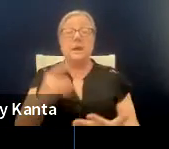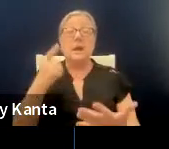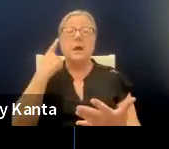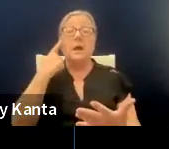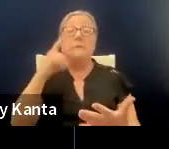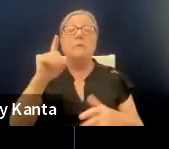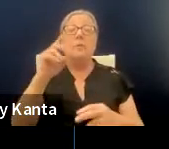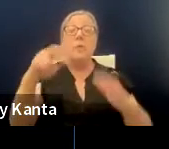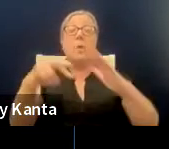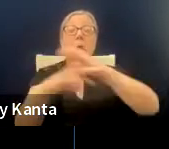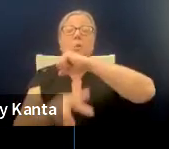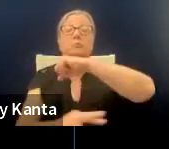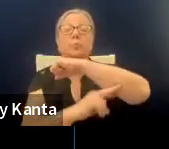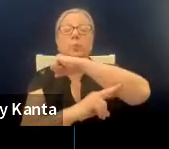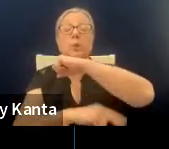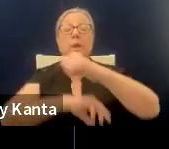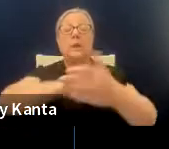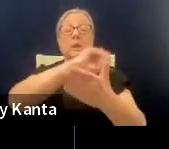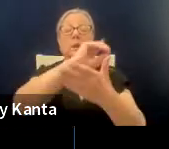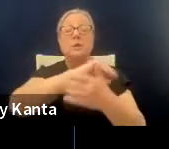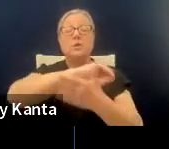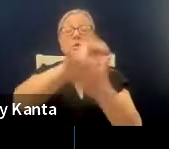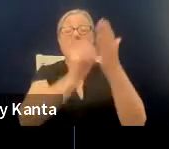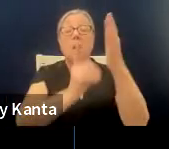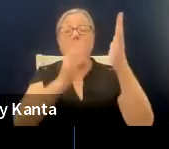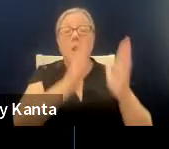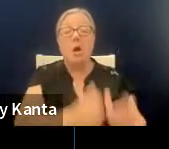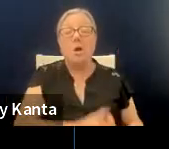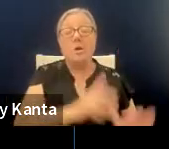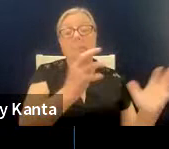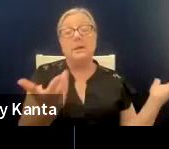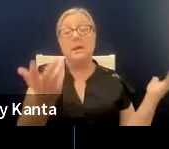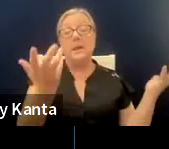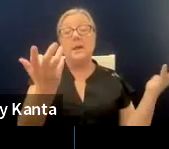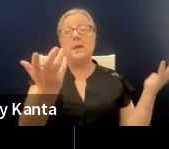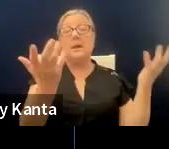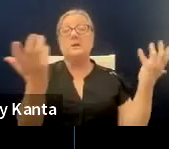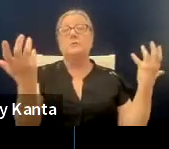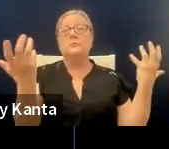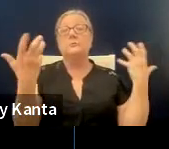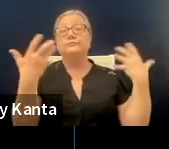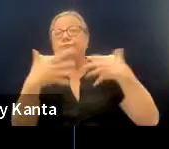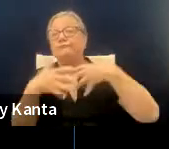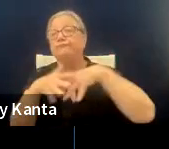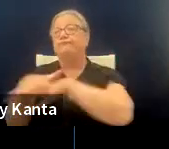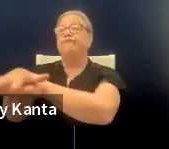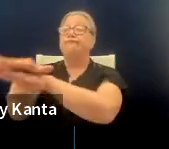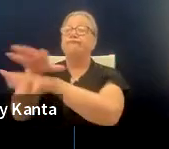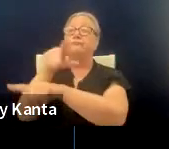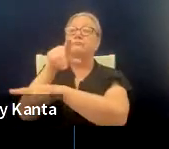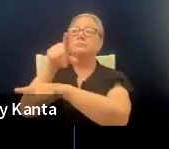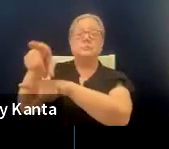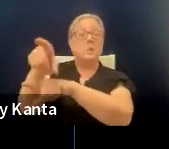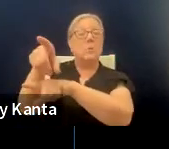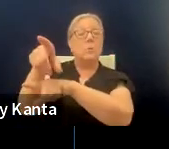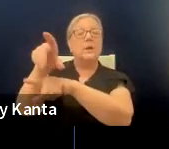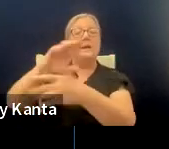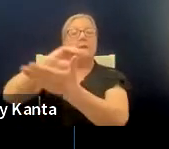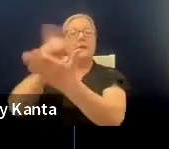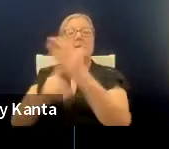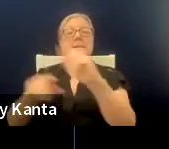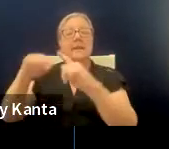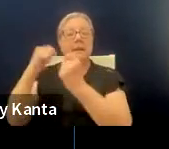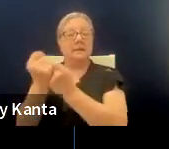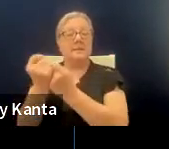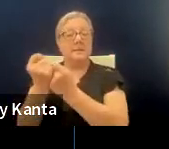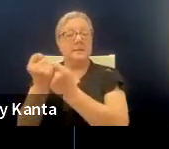bridge architect to interact incredibly well with the urban design team, so